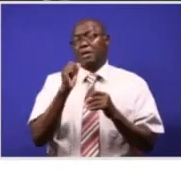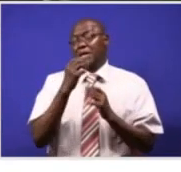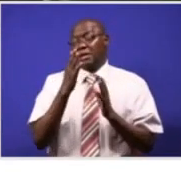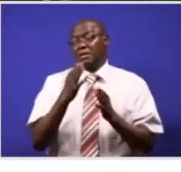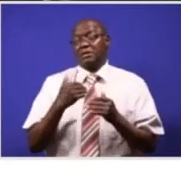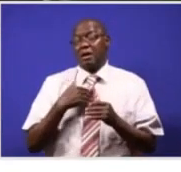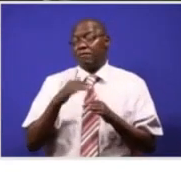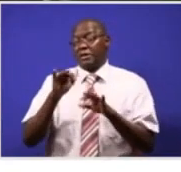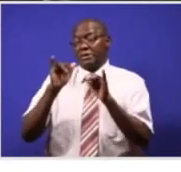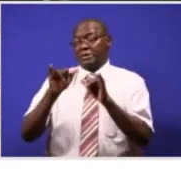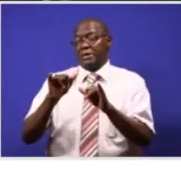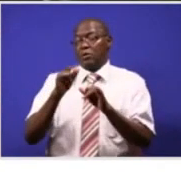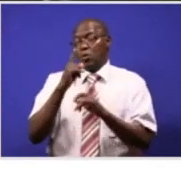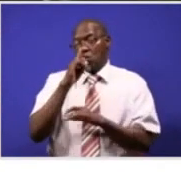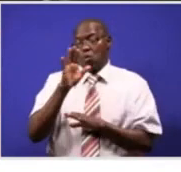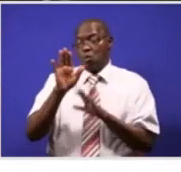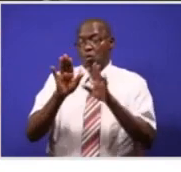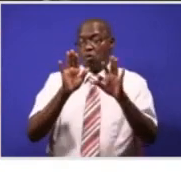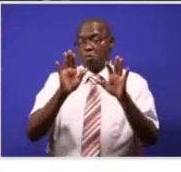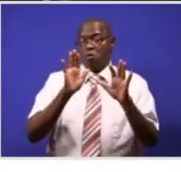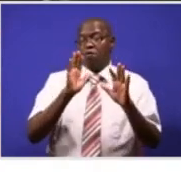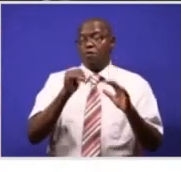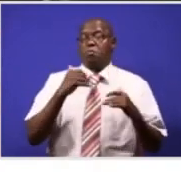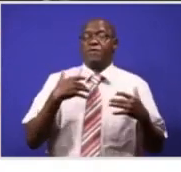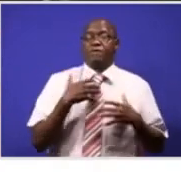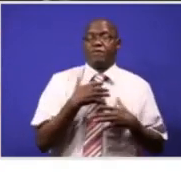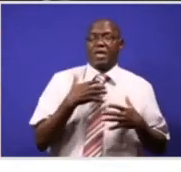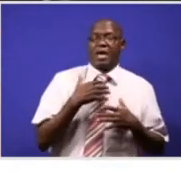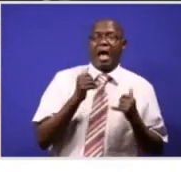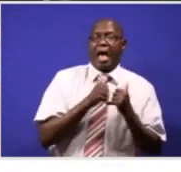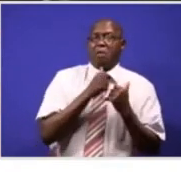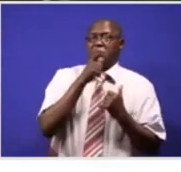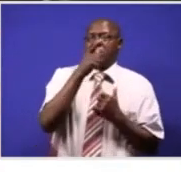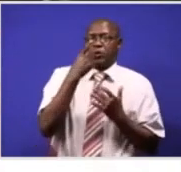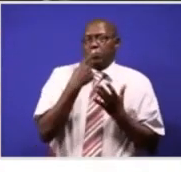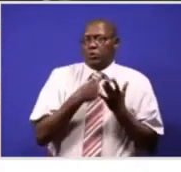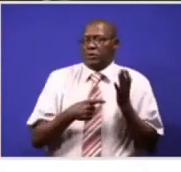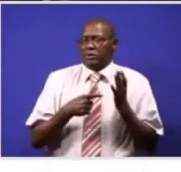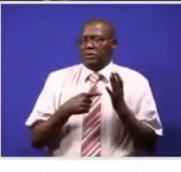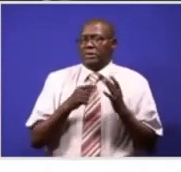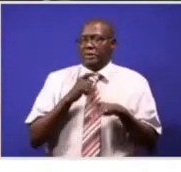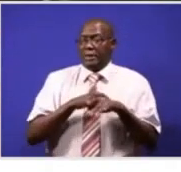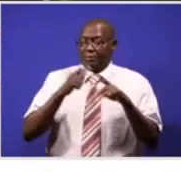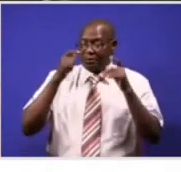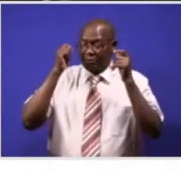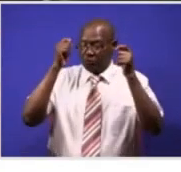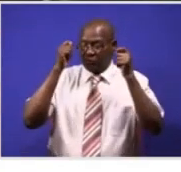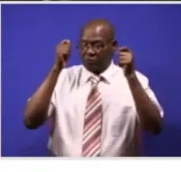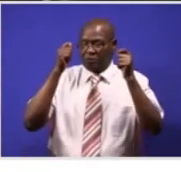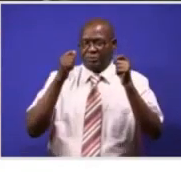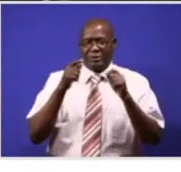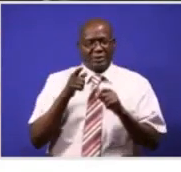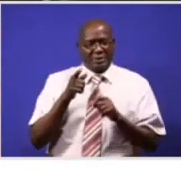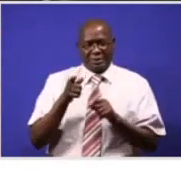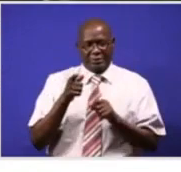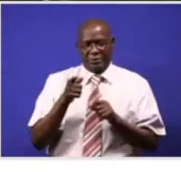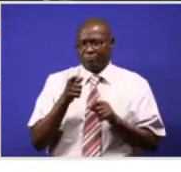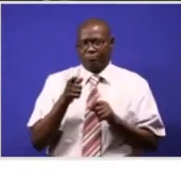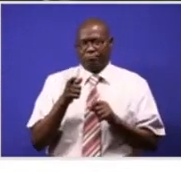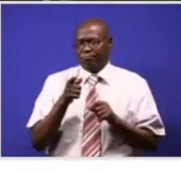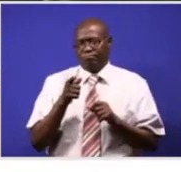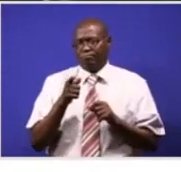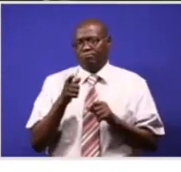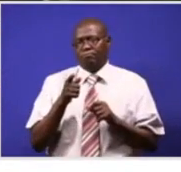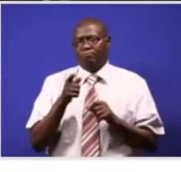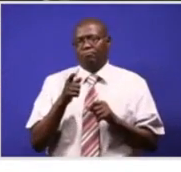have stayed home because of the fear of what may happen during the demonstrations is not